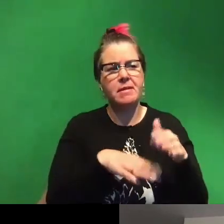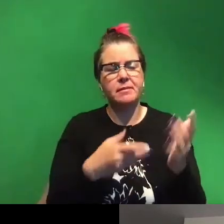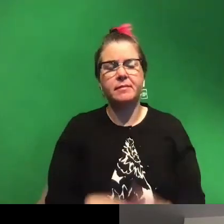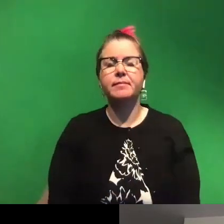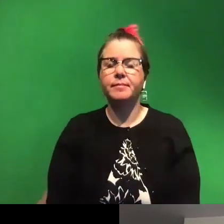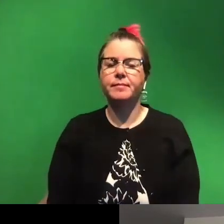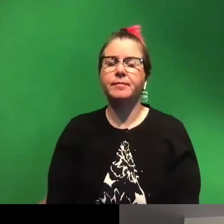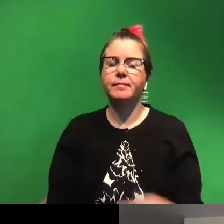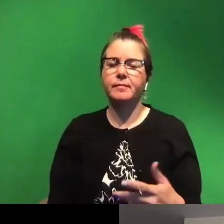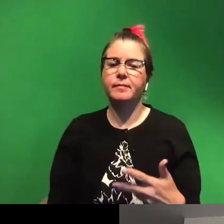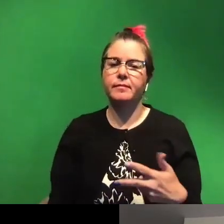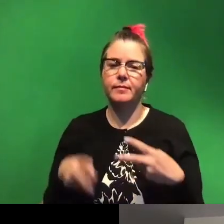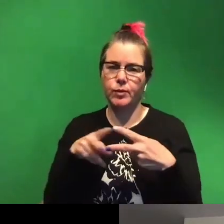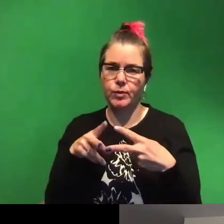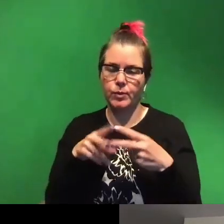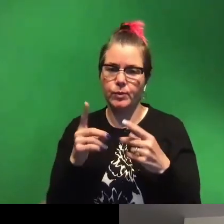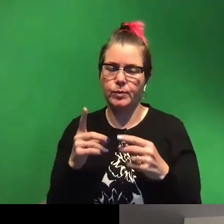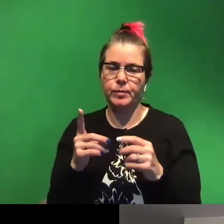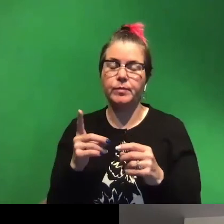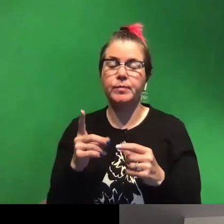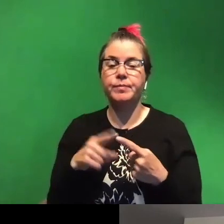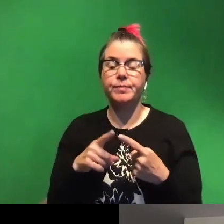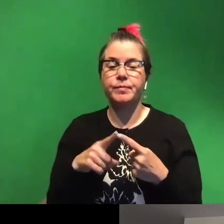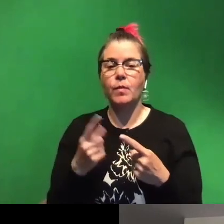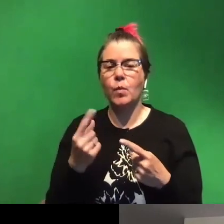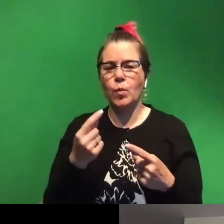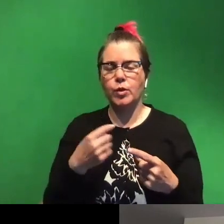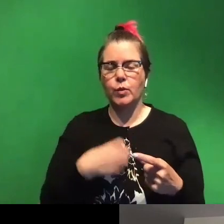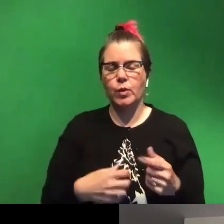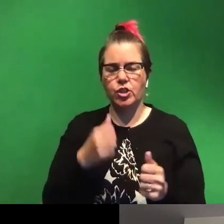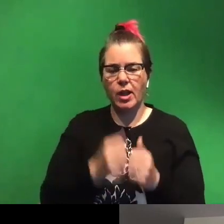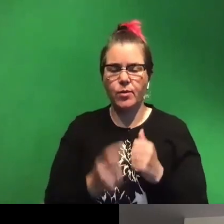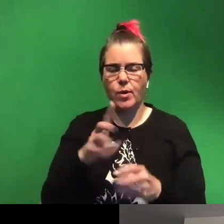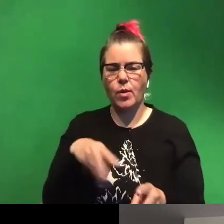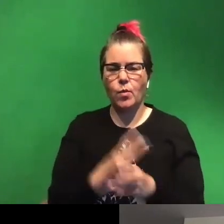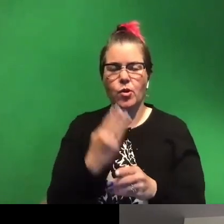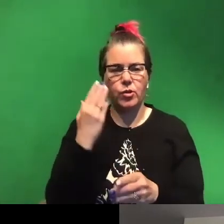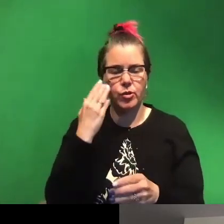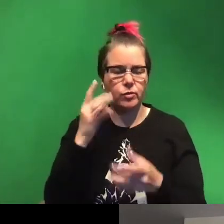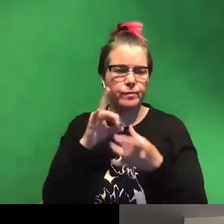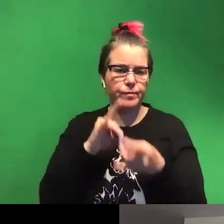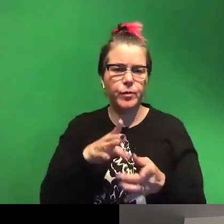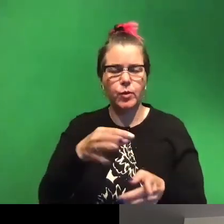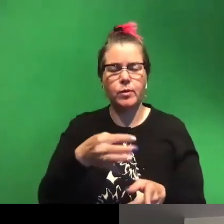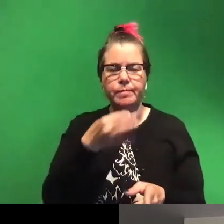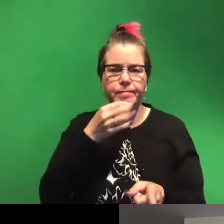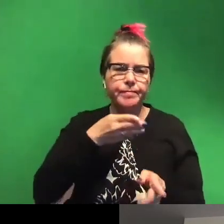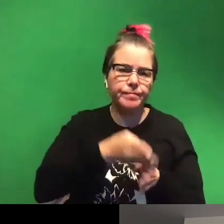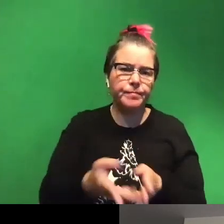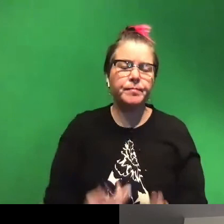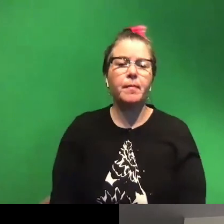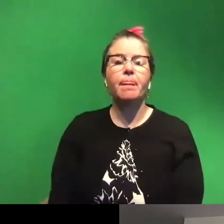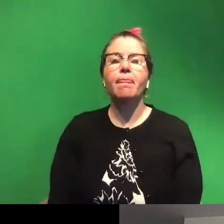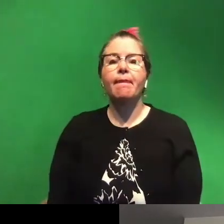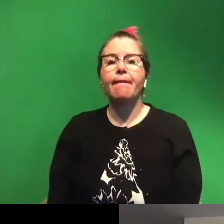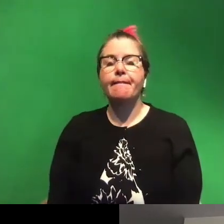got two more questions. One, what do you wish everybody in the world knew about your area of expertise? And